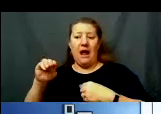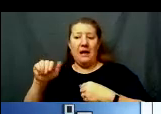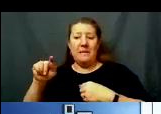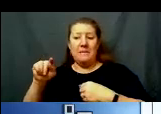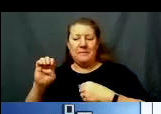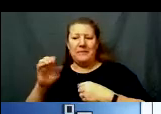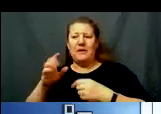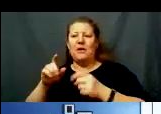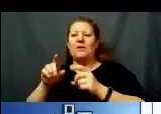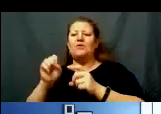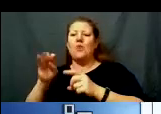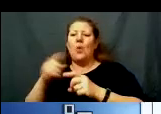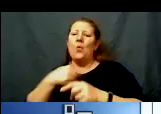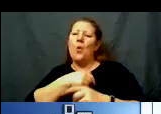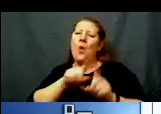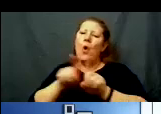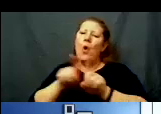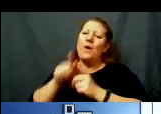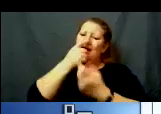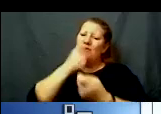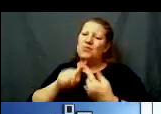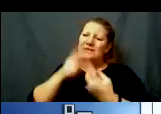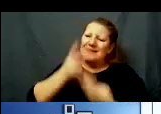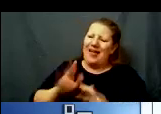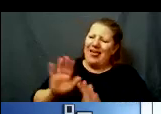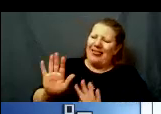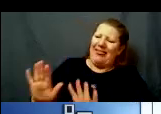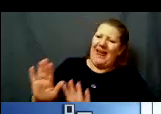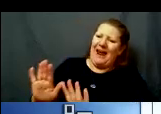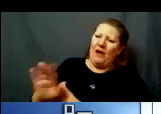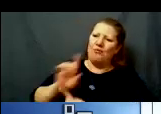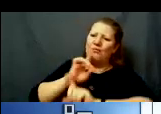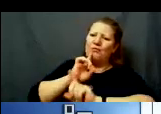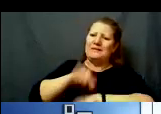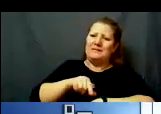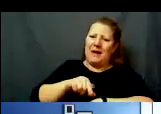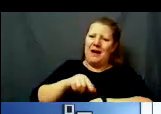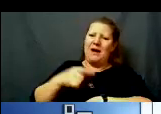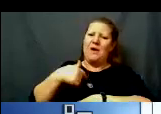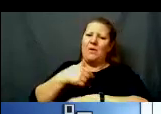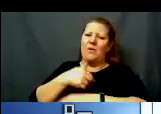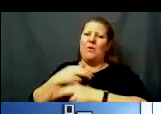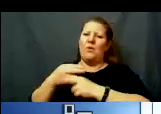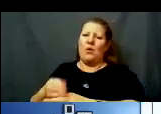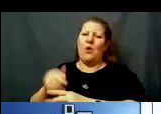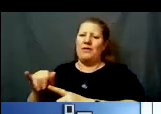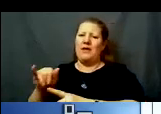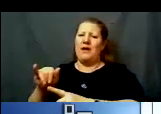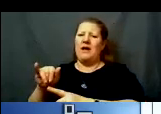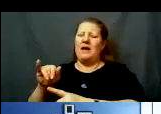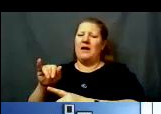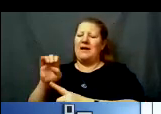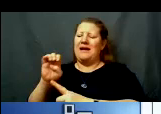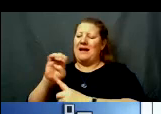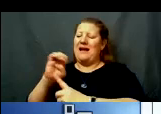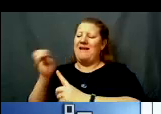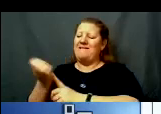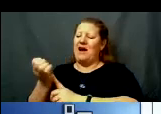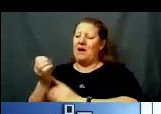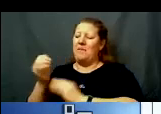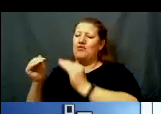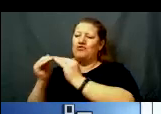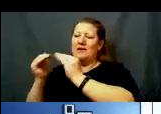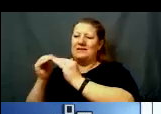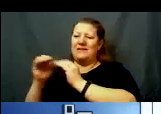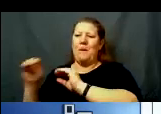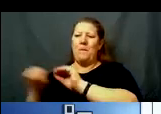the grassroots and policy responses to this reality, and we call that the environmental justice movement. So as